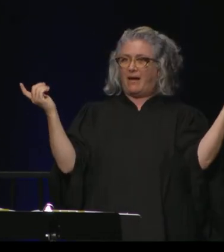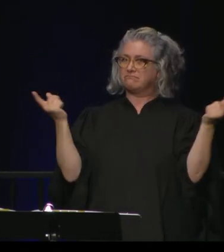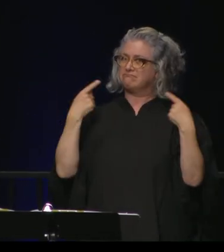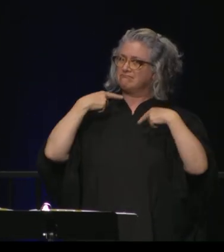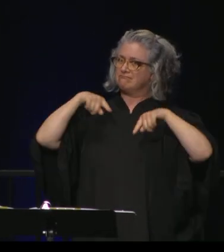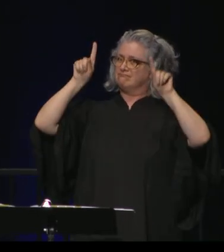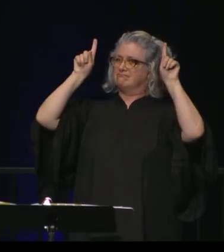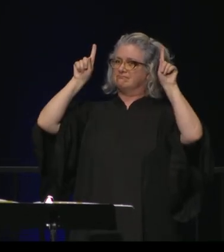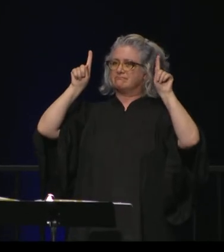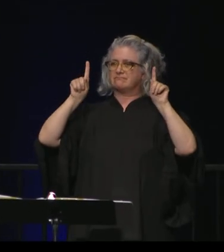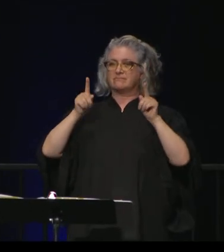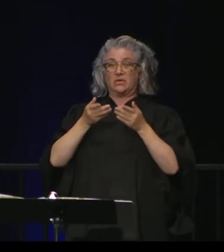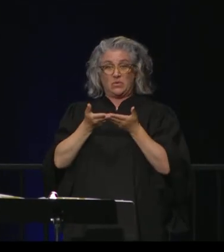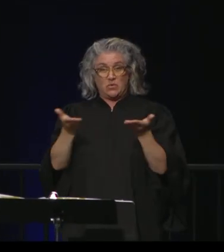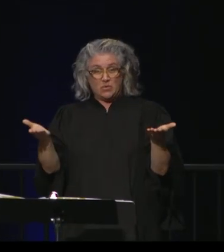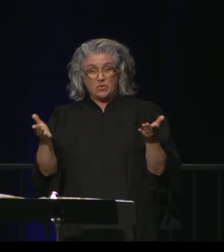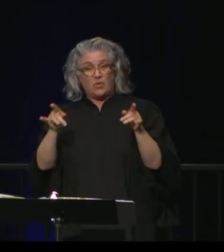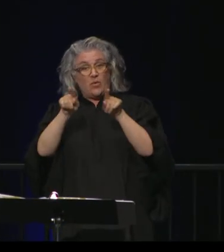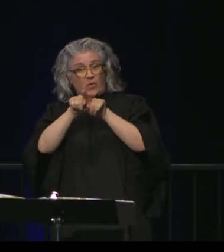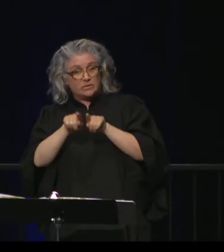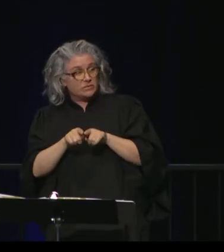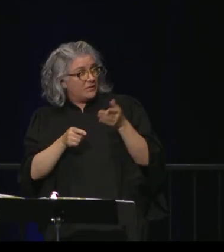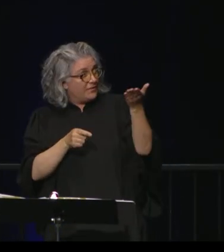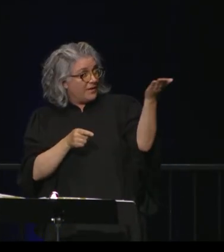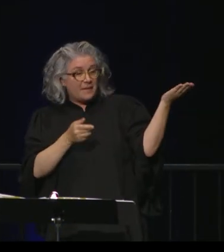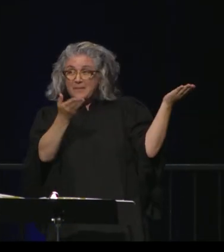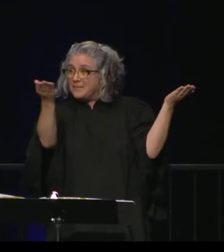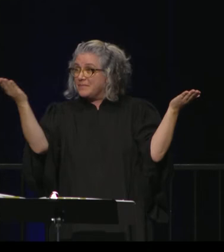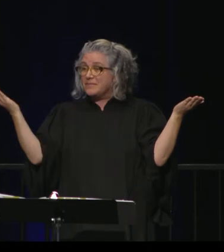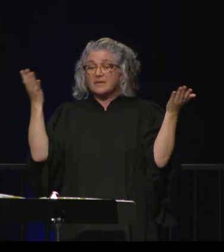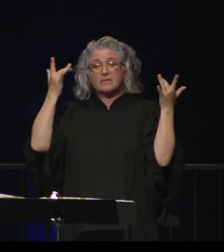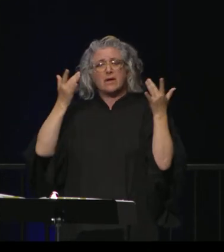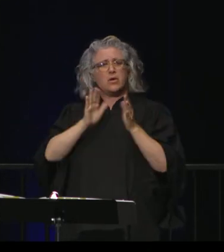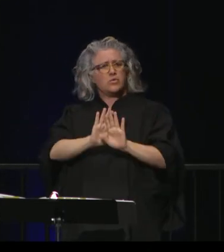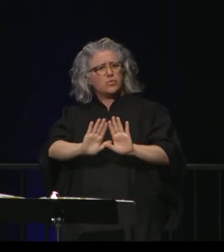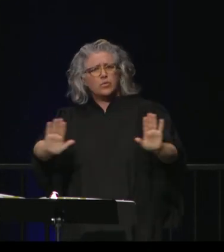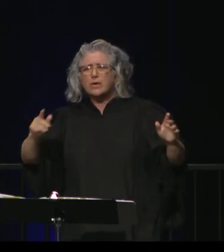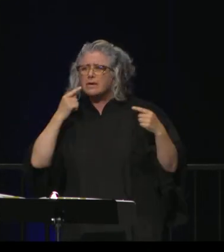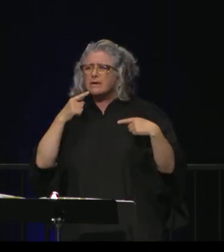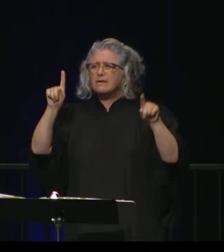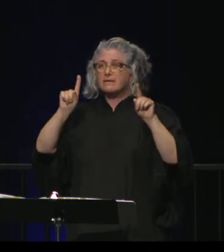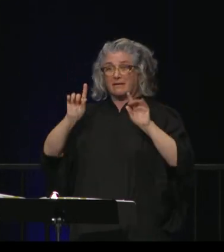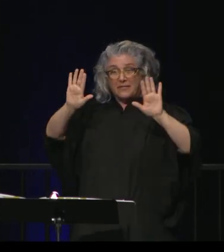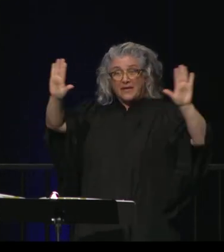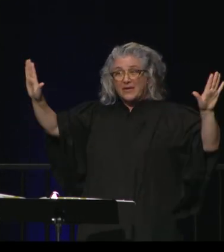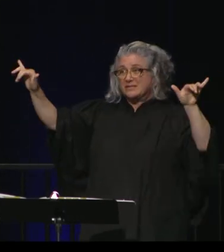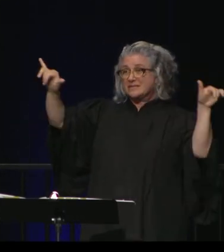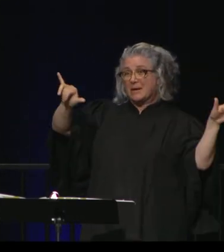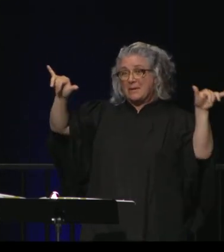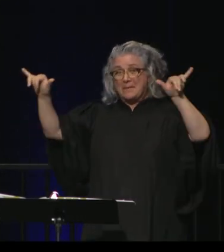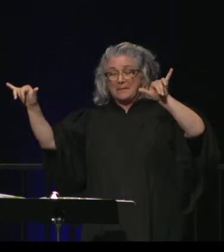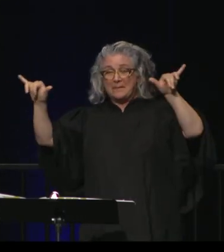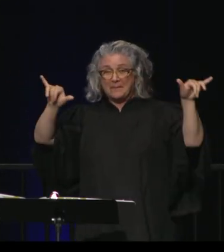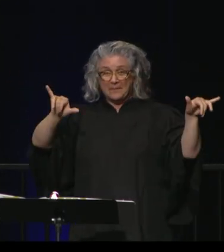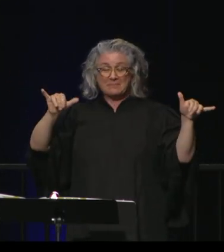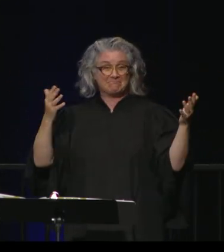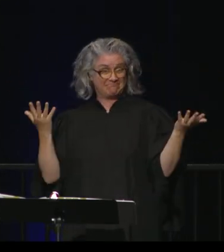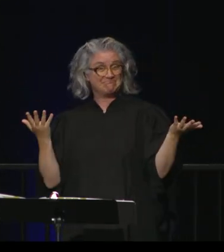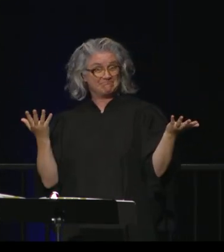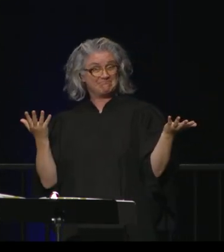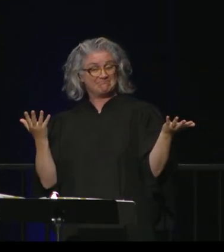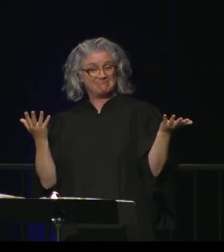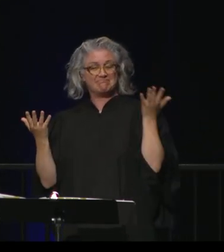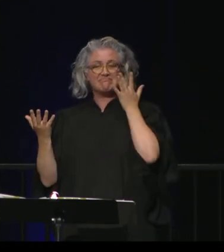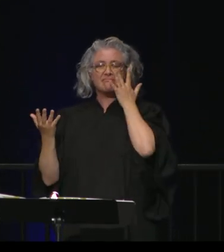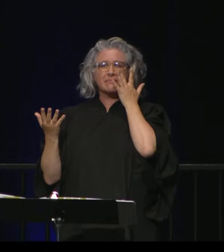I say you and they because your accomplishments are their accomplishments,